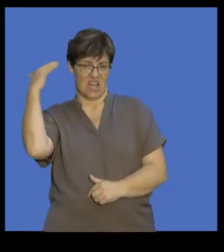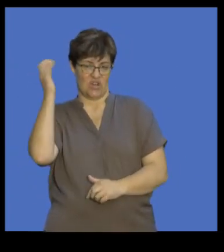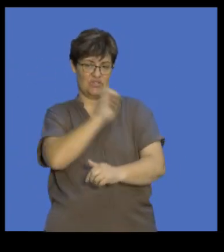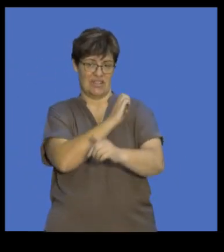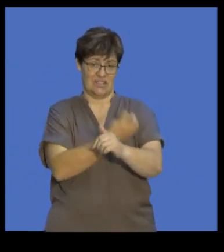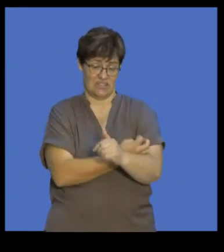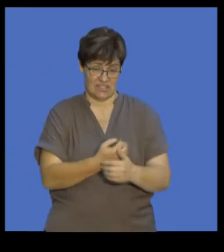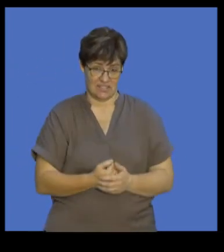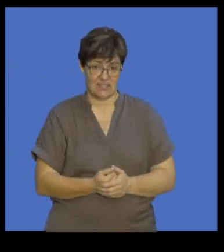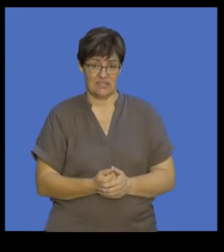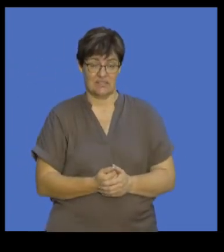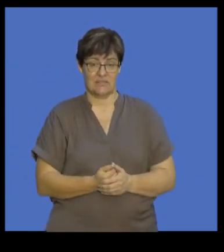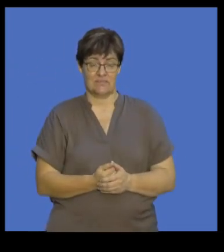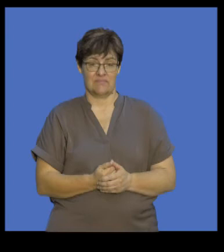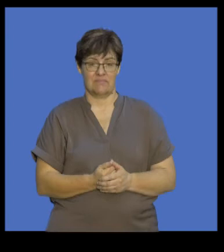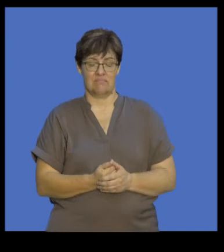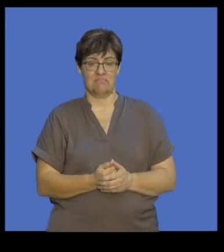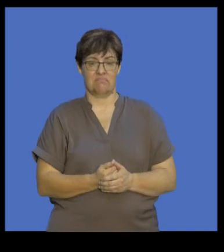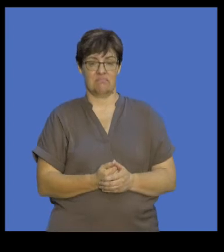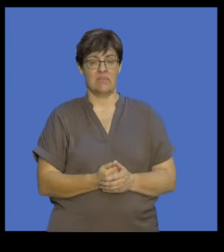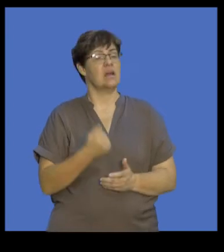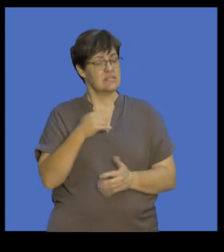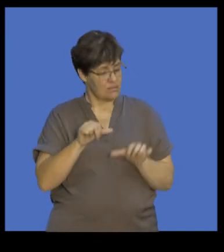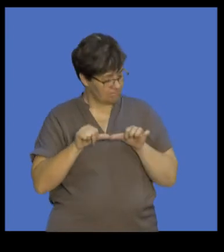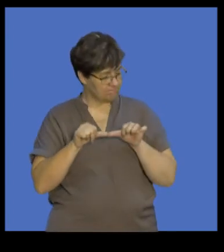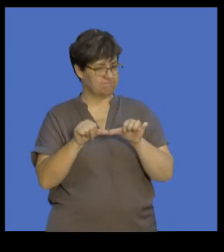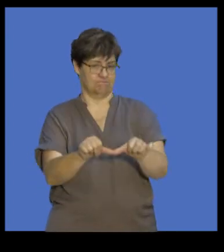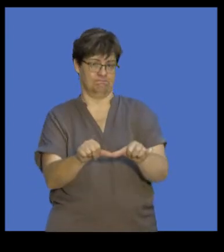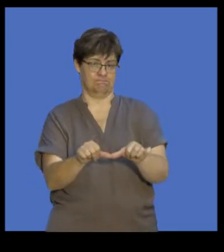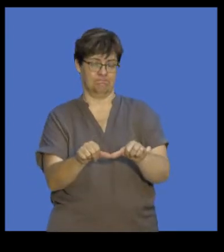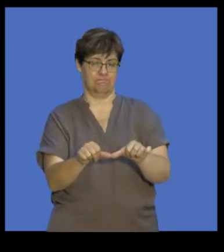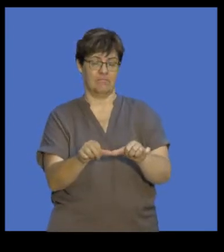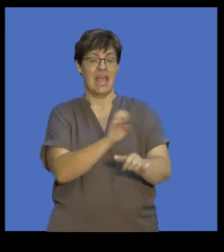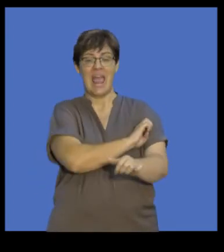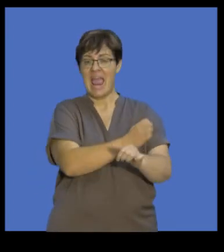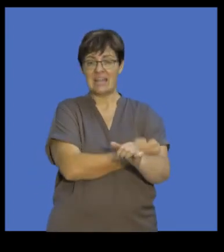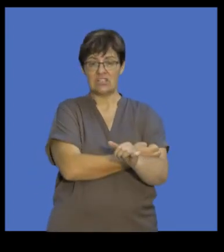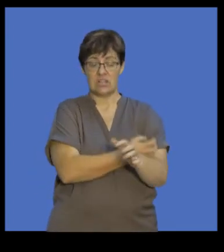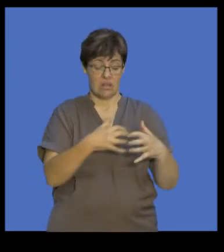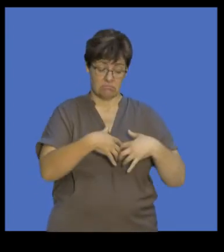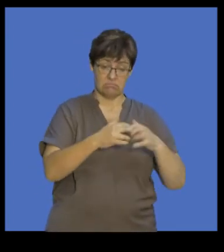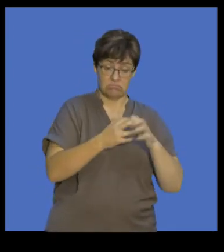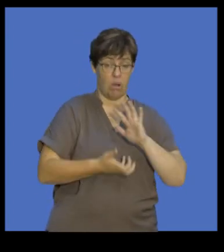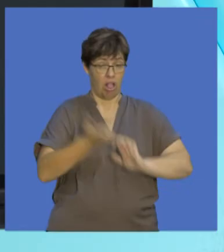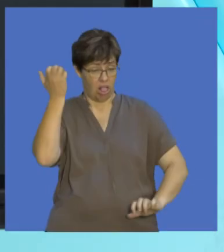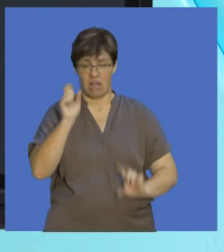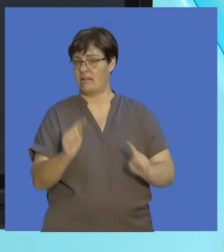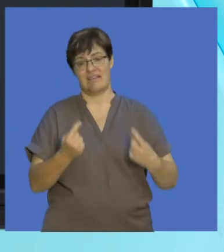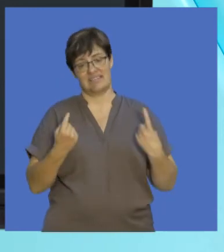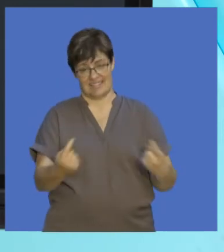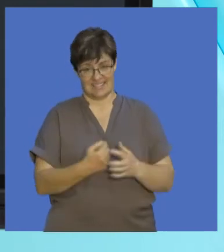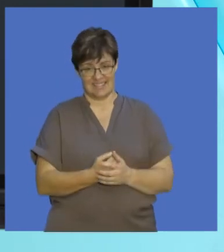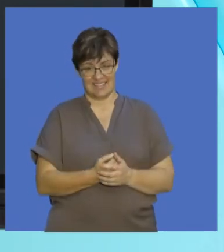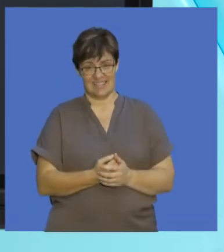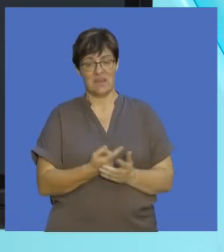electrical energy to sound energy. So we're still maintaining that indeed energy cannot be created or destroyed.